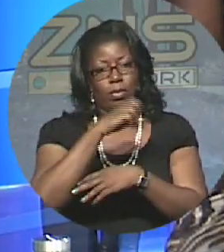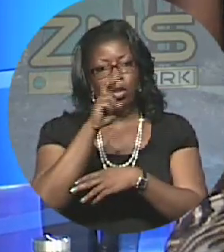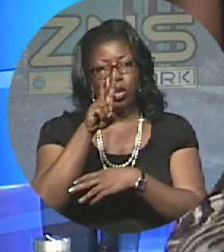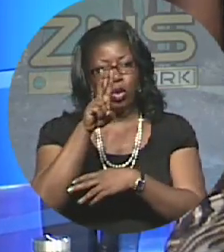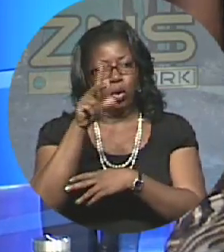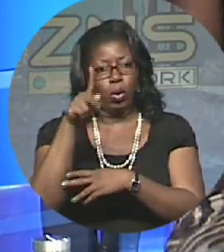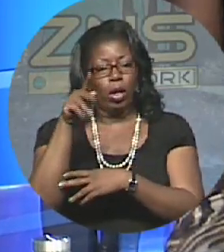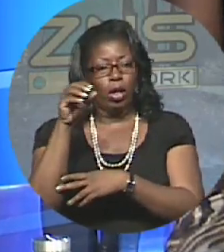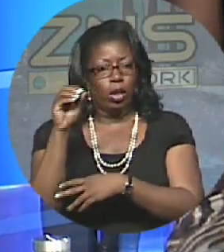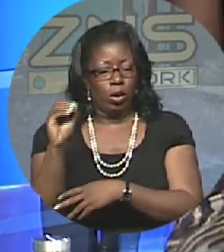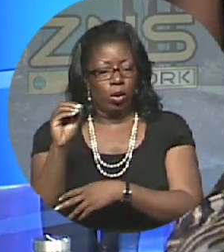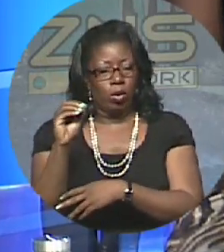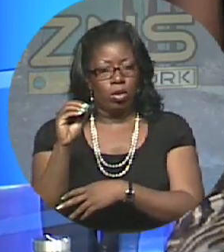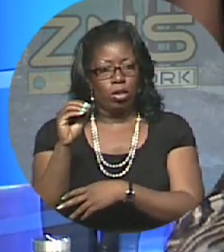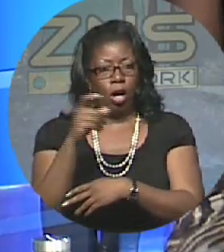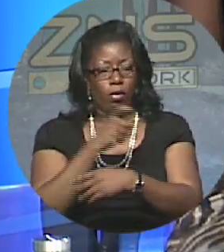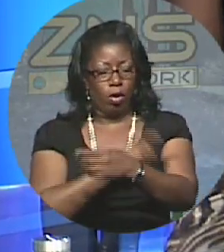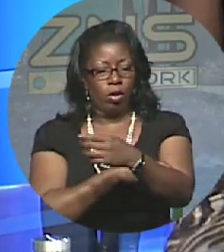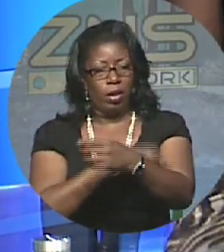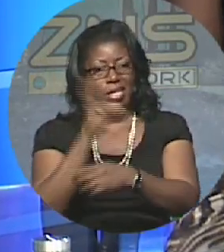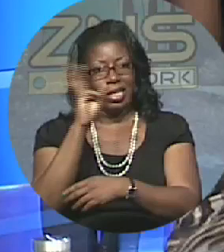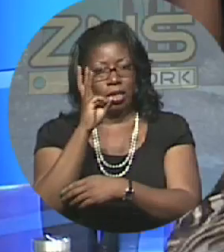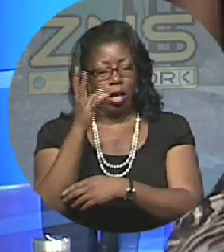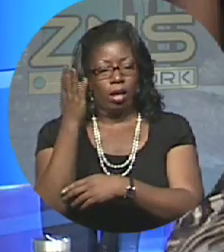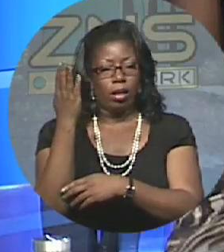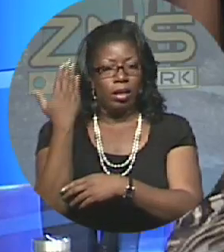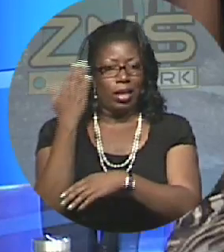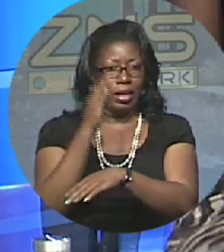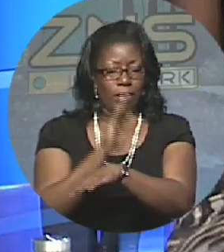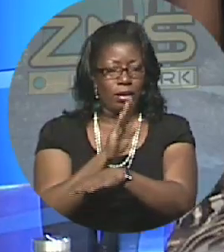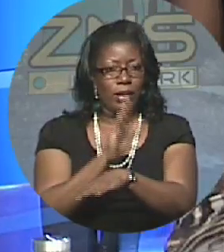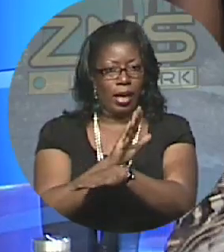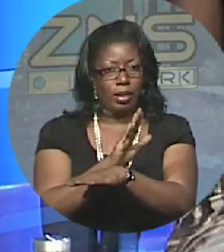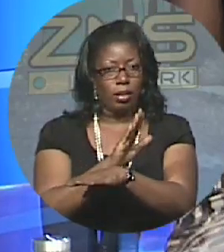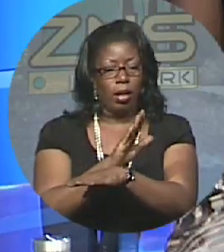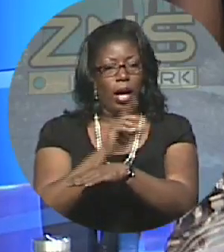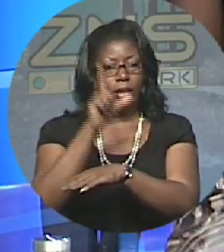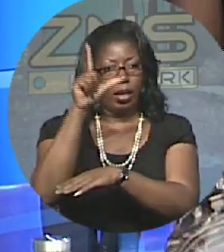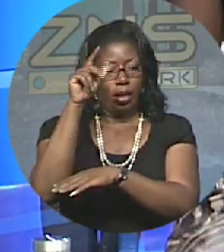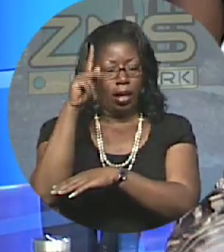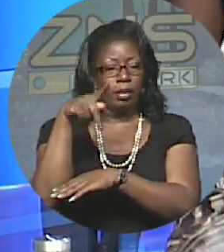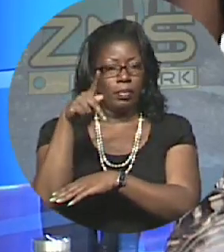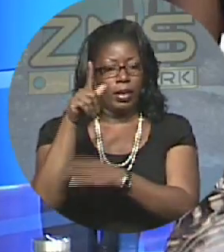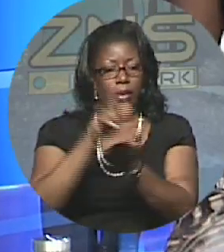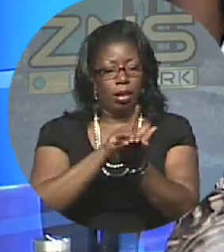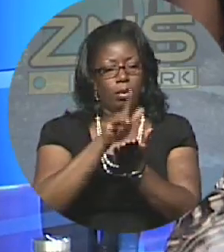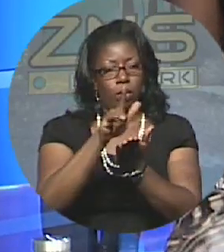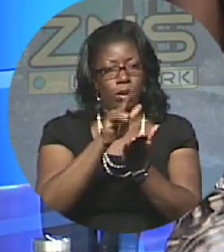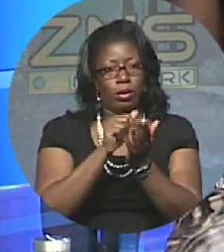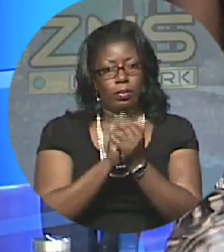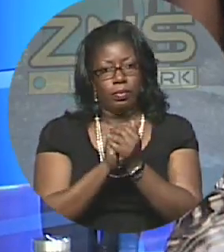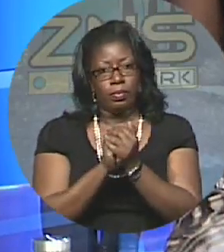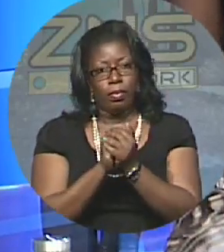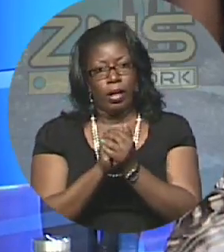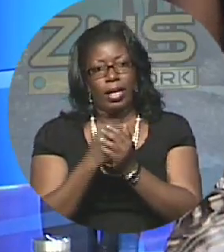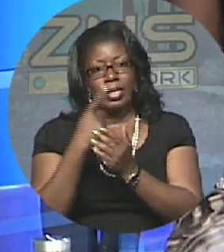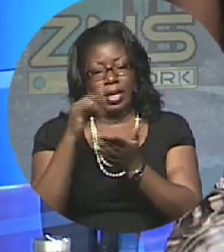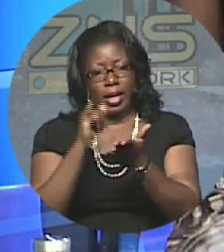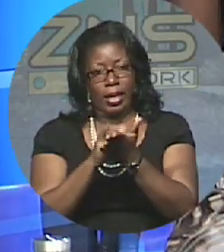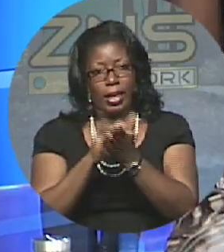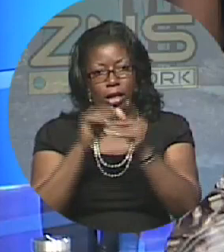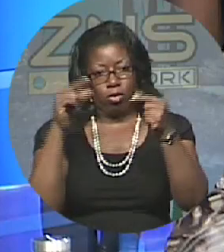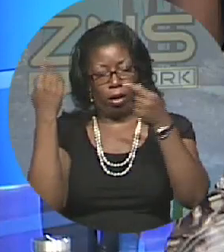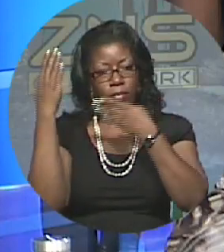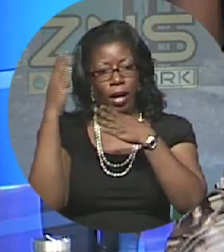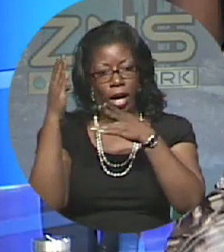2 kilos of suspected cocaine around 6:30 last night at the Lyndon Pinling International Airport. Preliminary reports indicate that the Grand